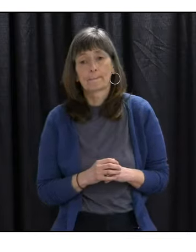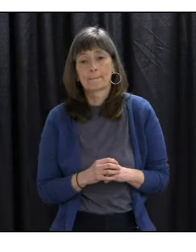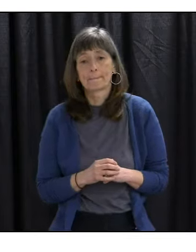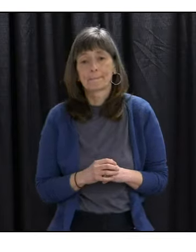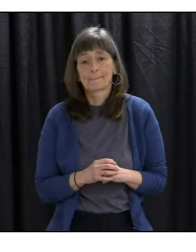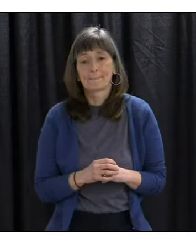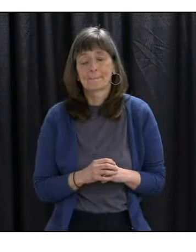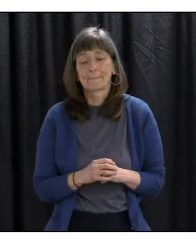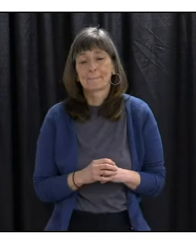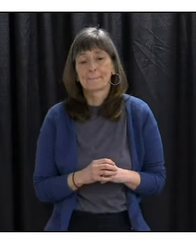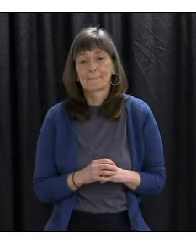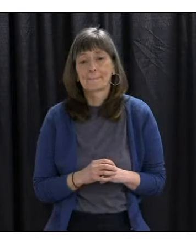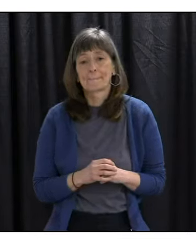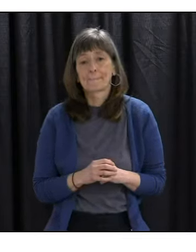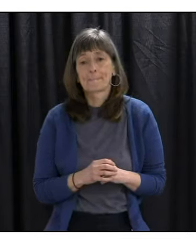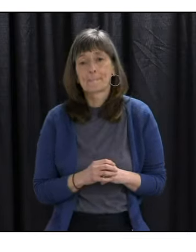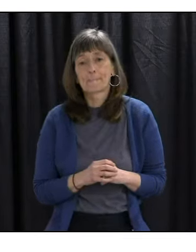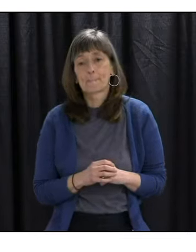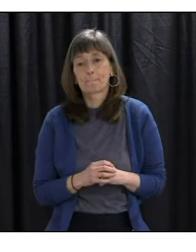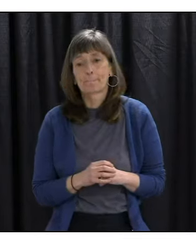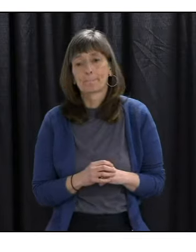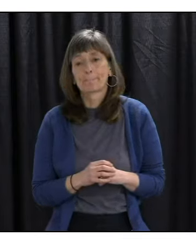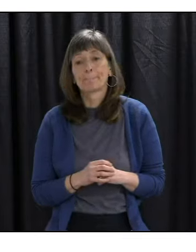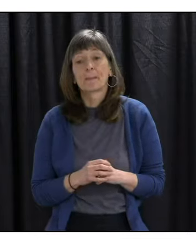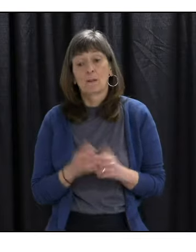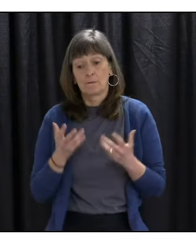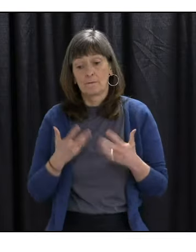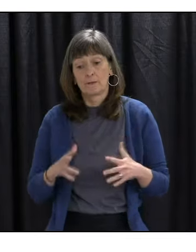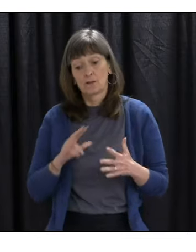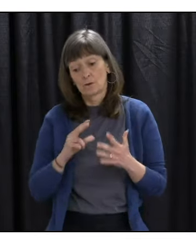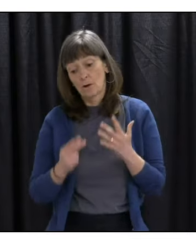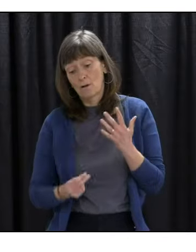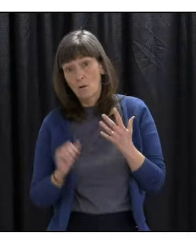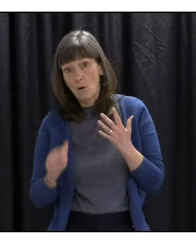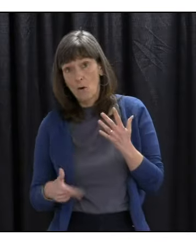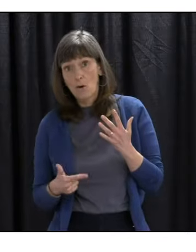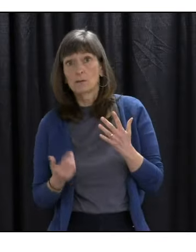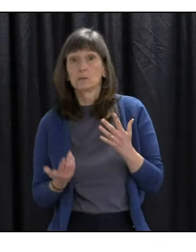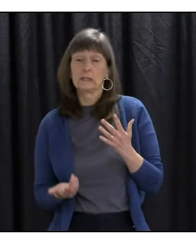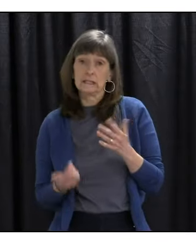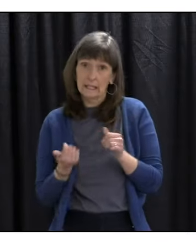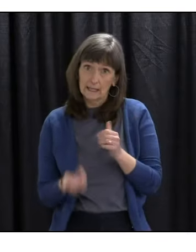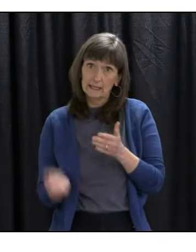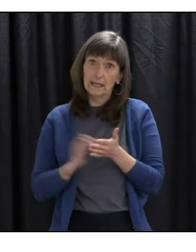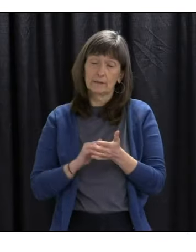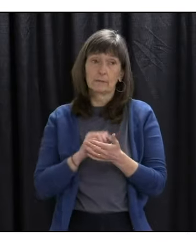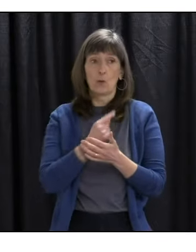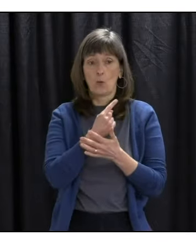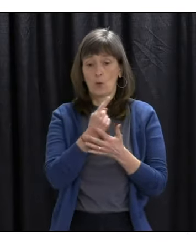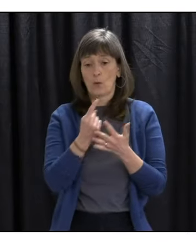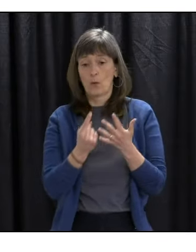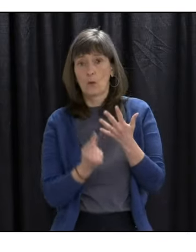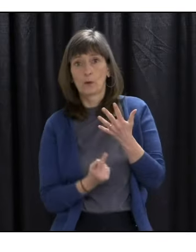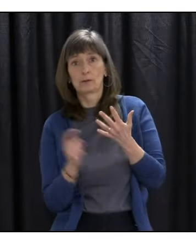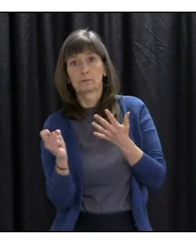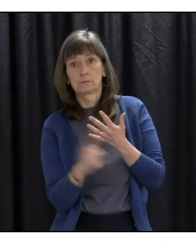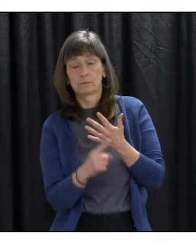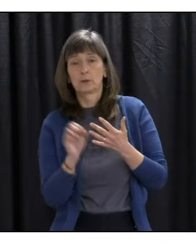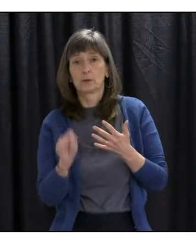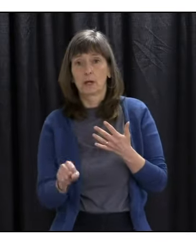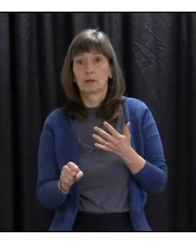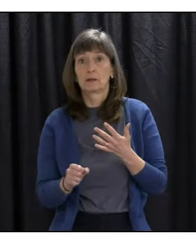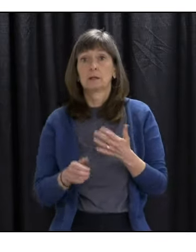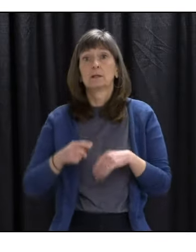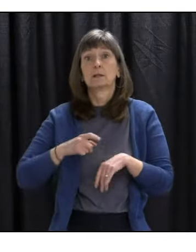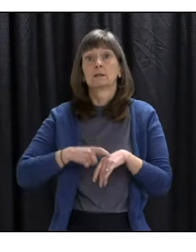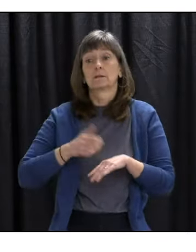called. Following this, should time permit, reporters will be individually asked for single questions. This call will end at 2:59 p.m.,